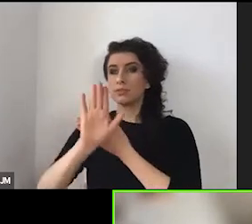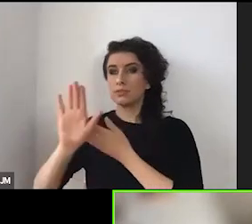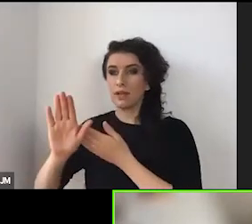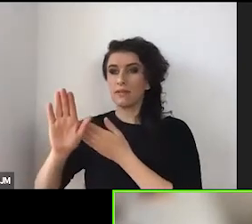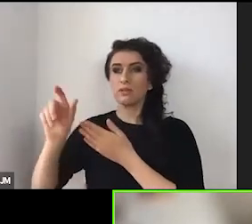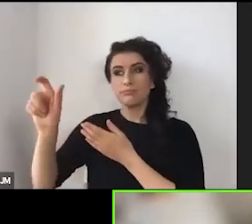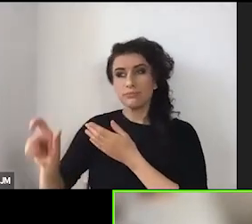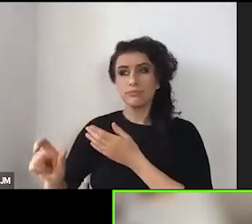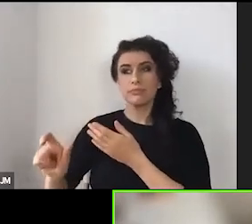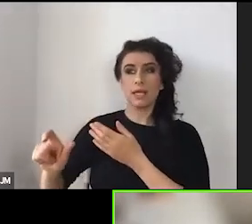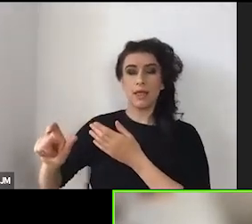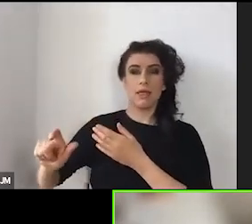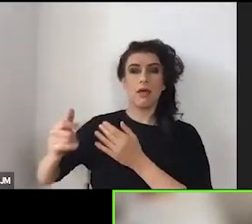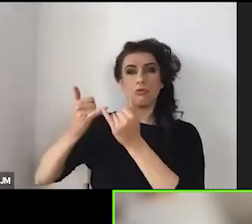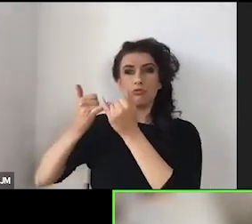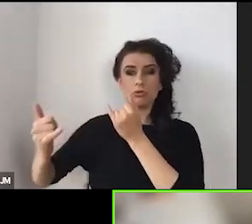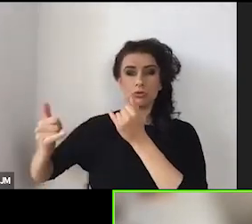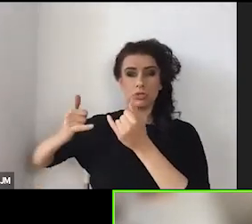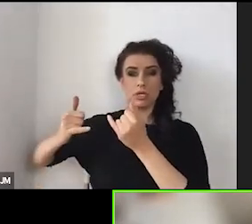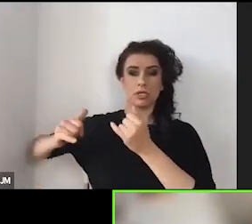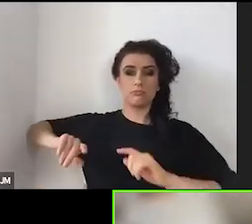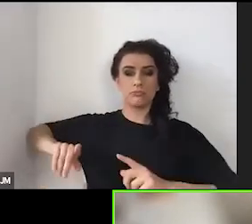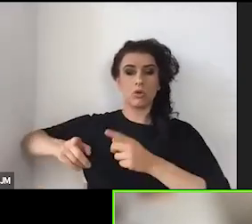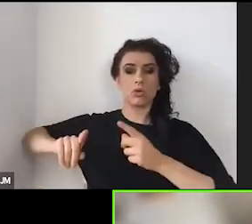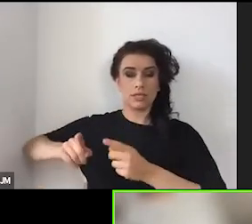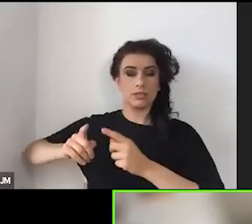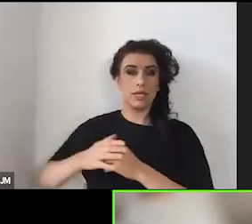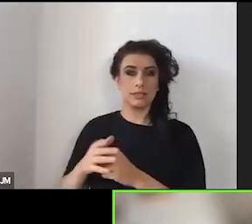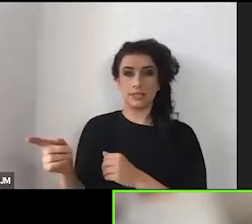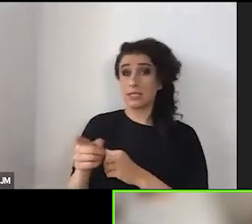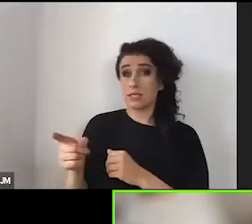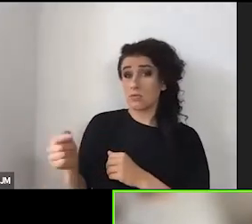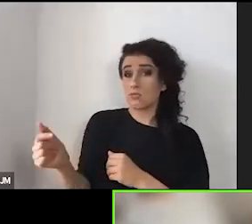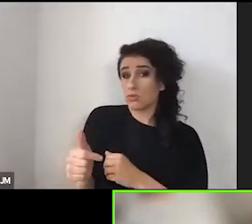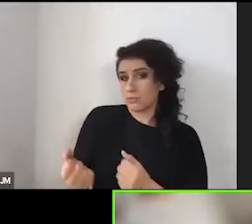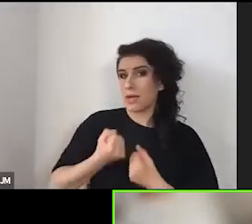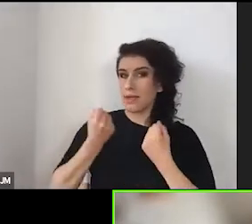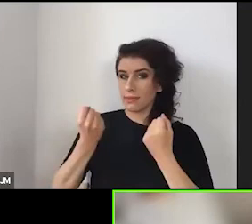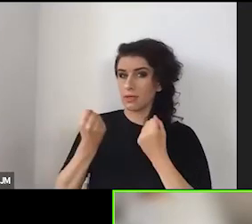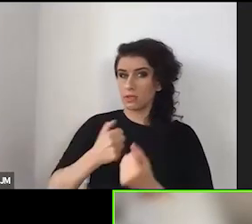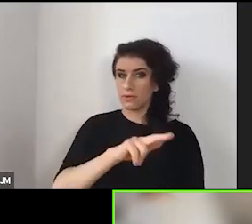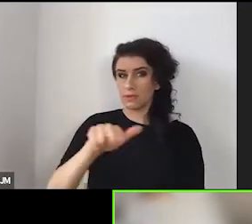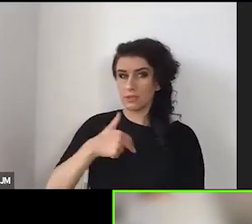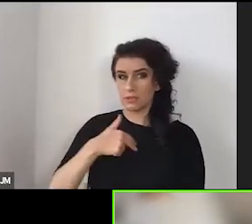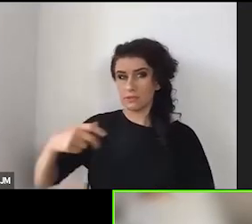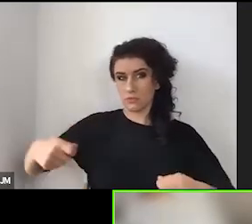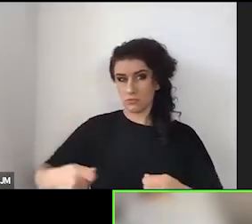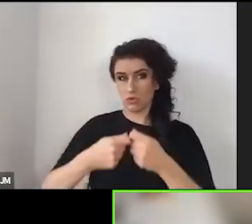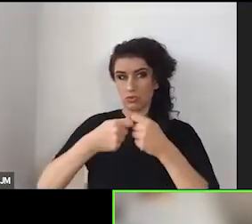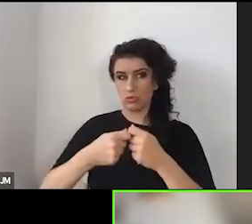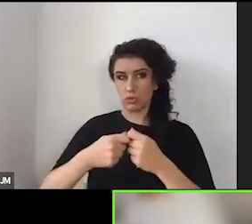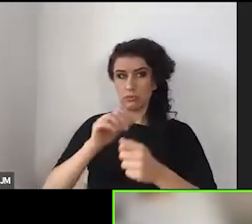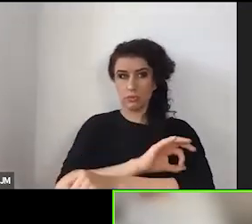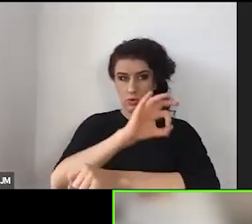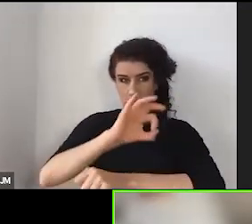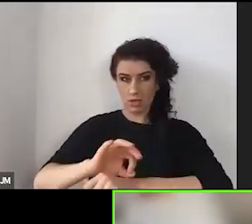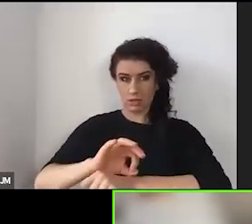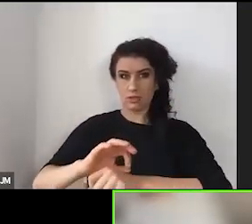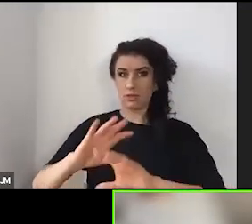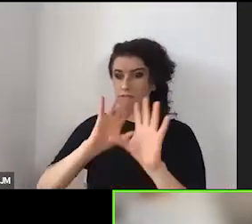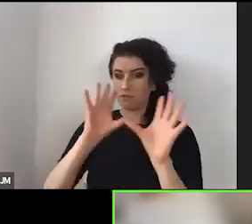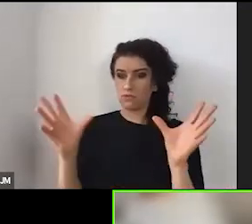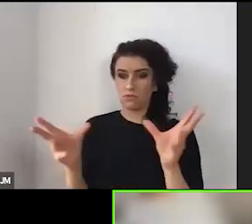project. That's the first thing. So everyone talks the same language. That would be a very good beginning